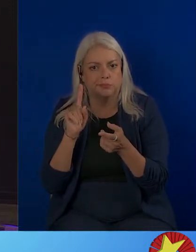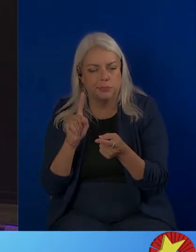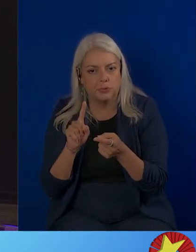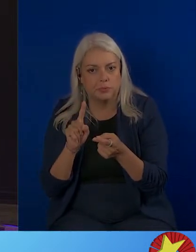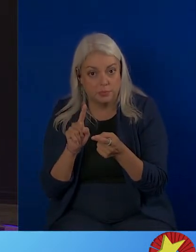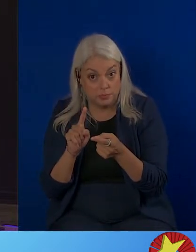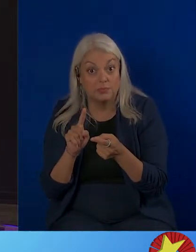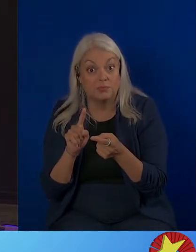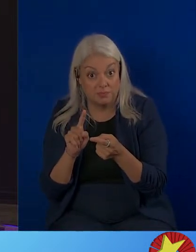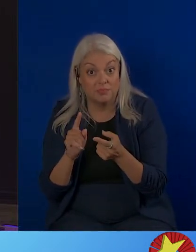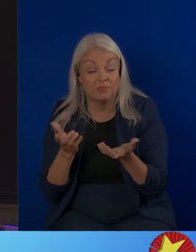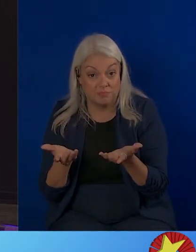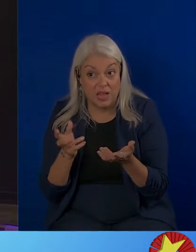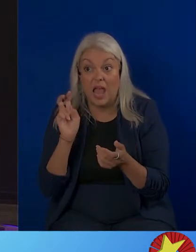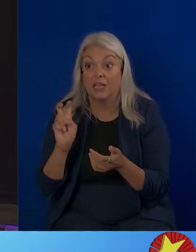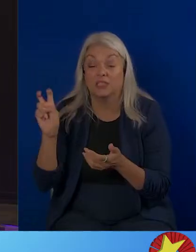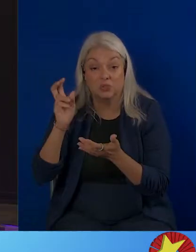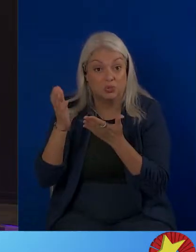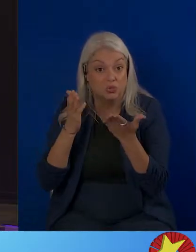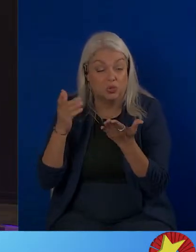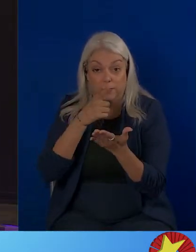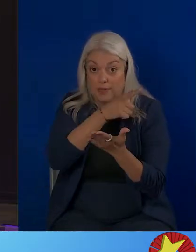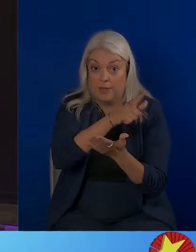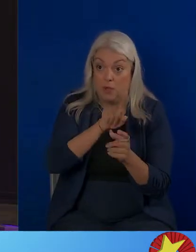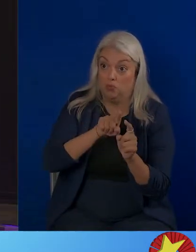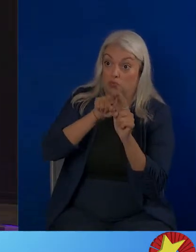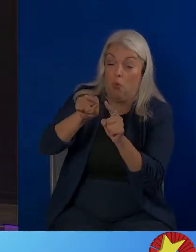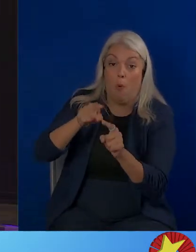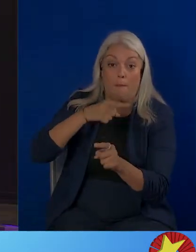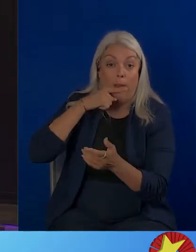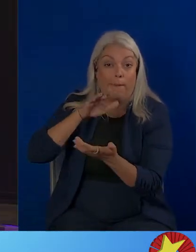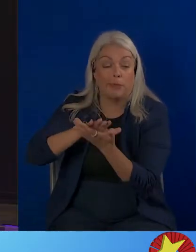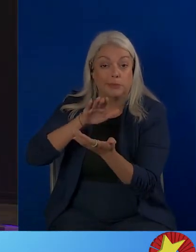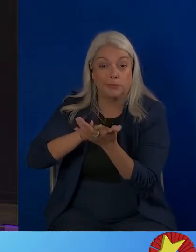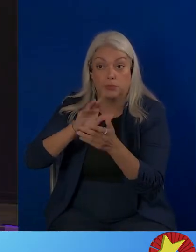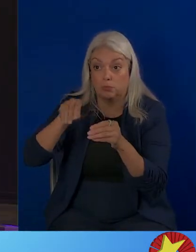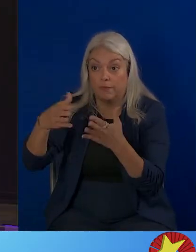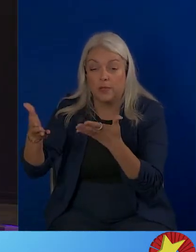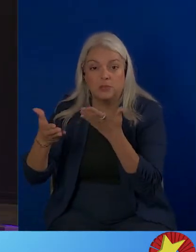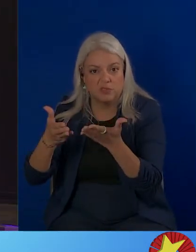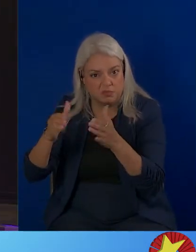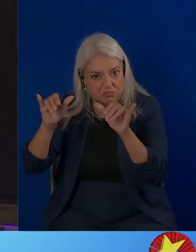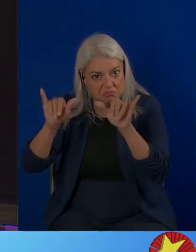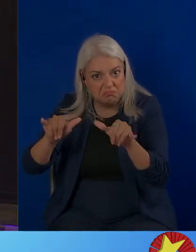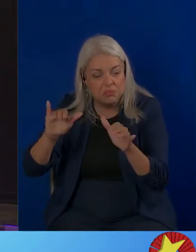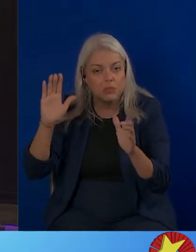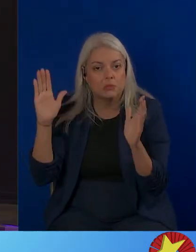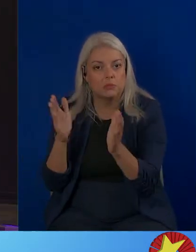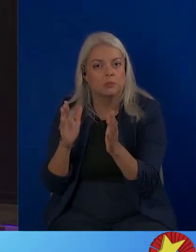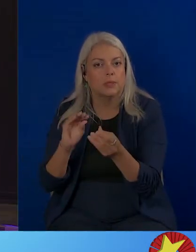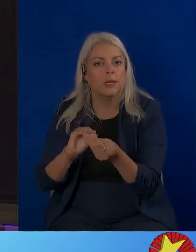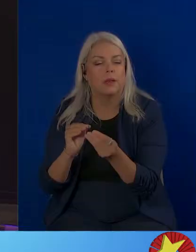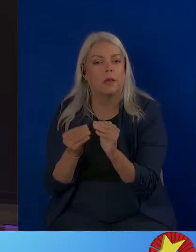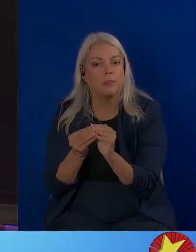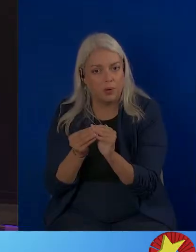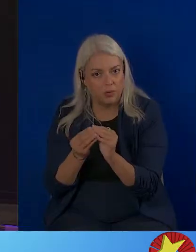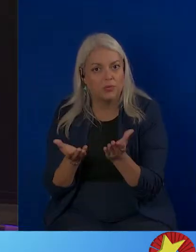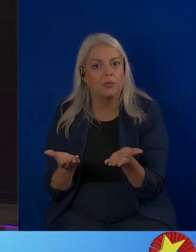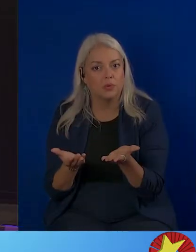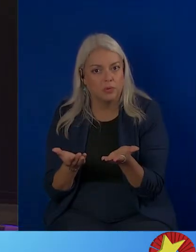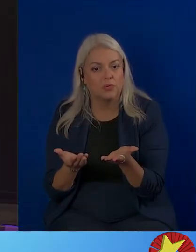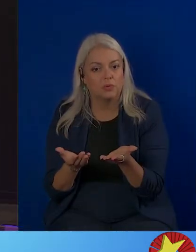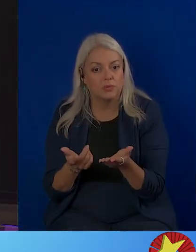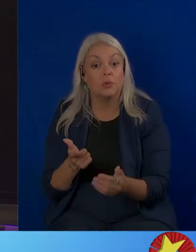the itinerant services and the regional co-ops, that number is also